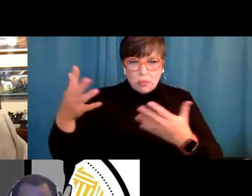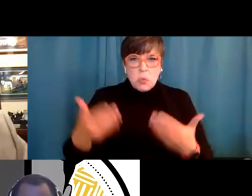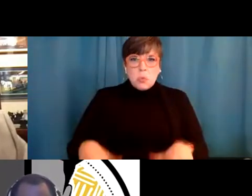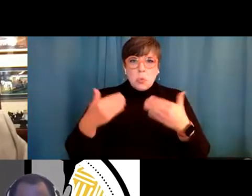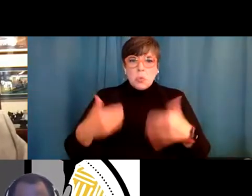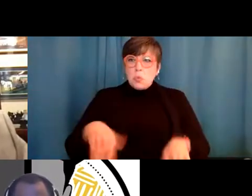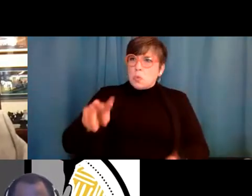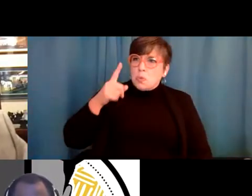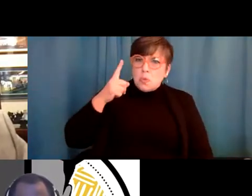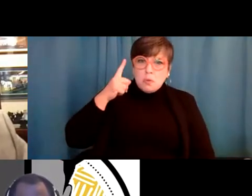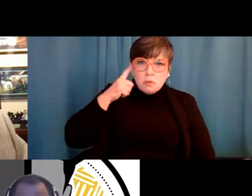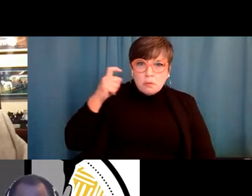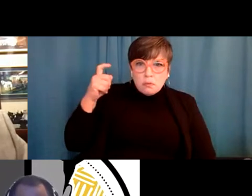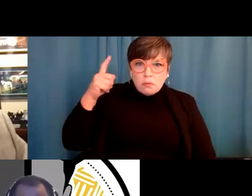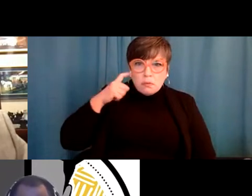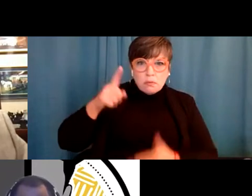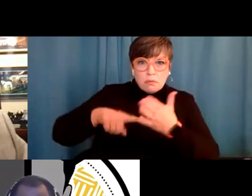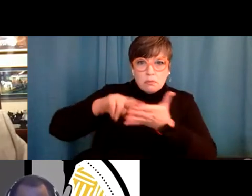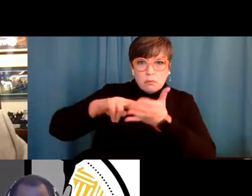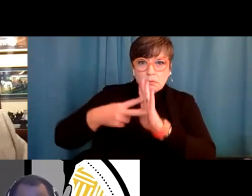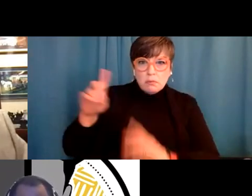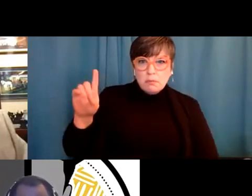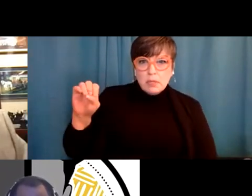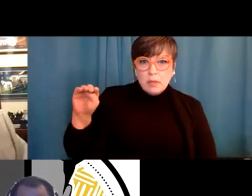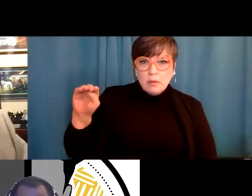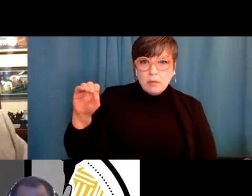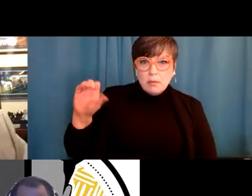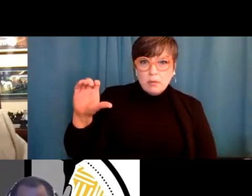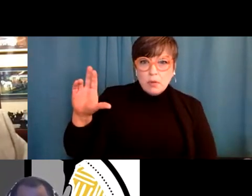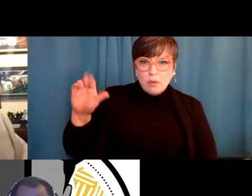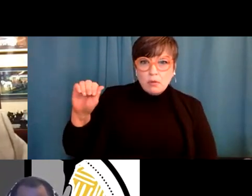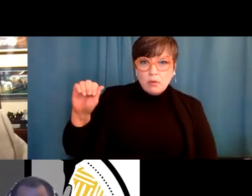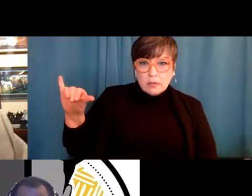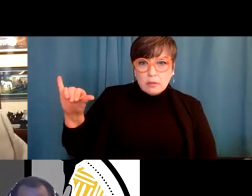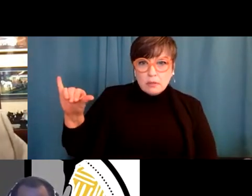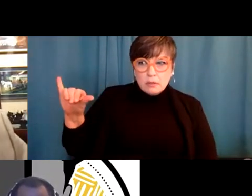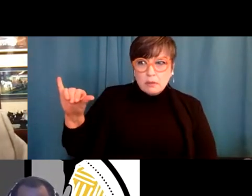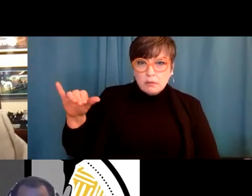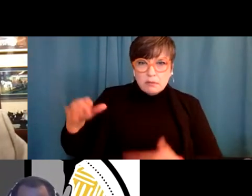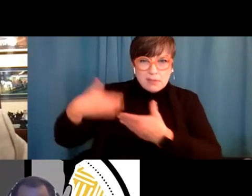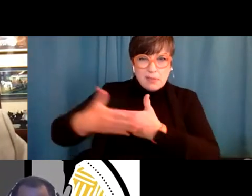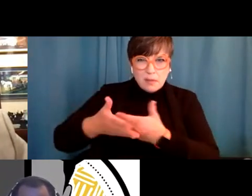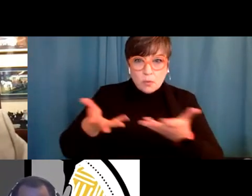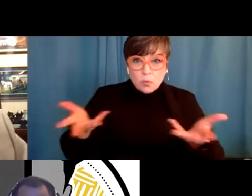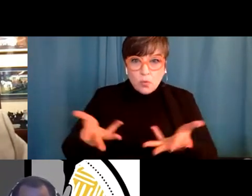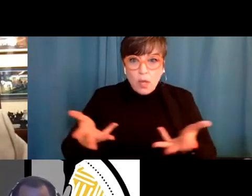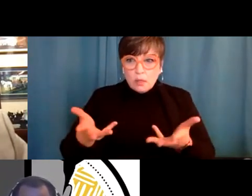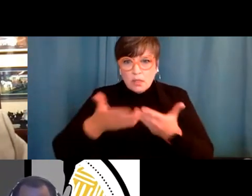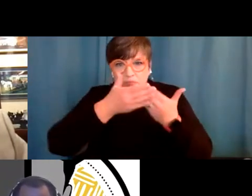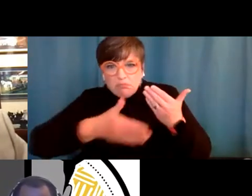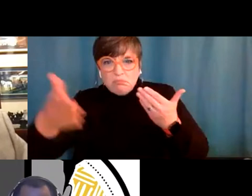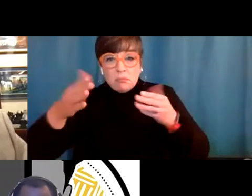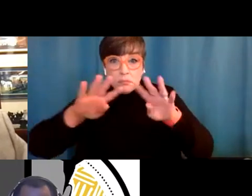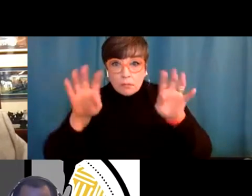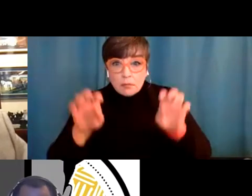question arises that we all must deal with. Where do we go from here? What's next? Clearly,